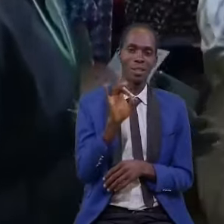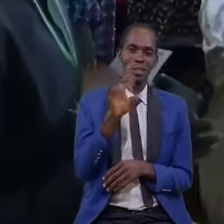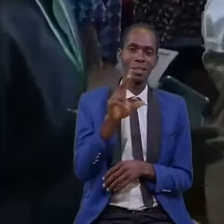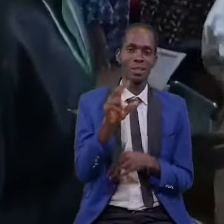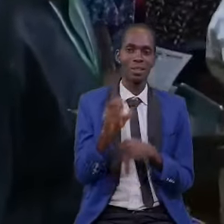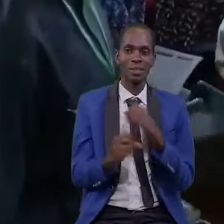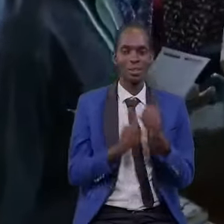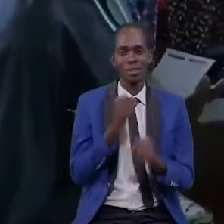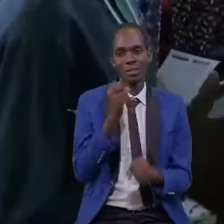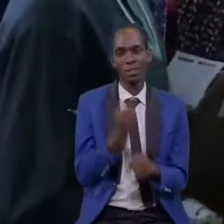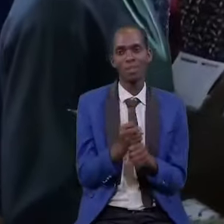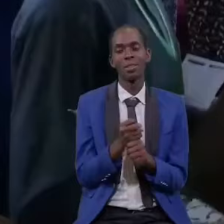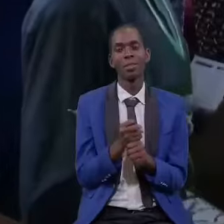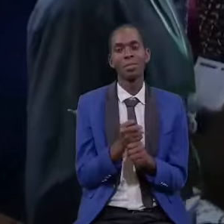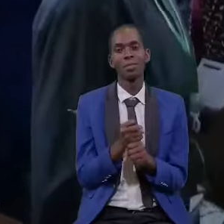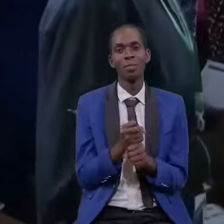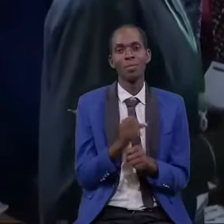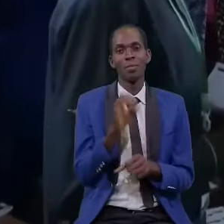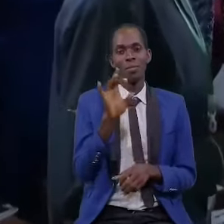83 years.